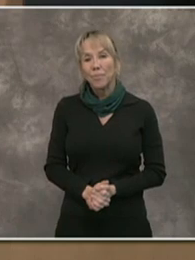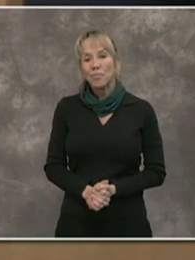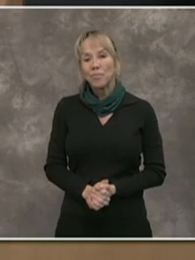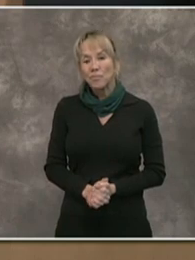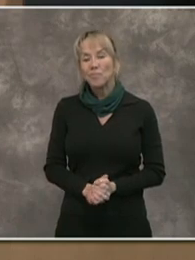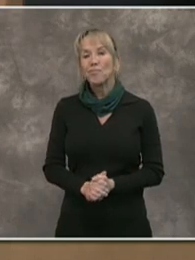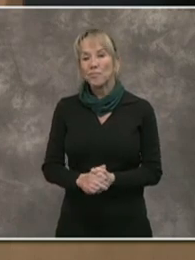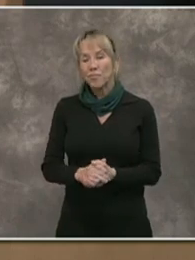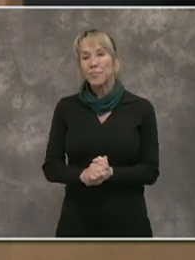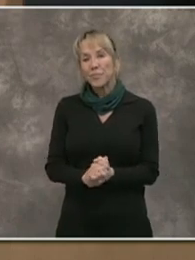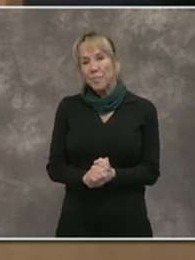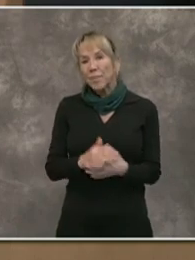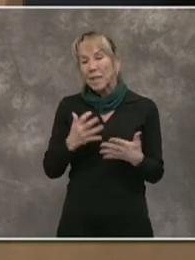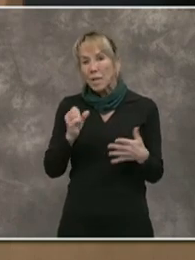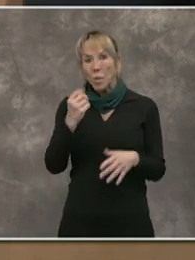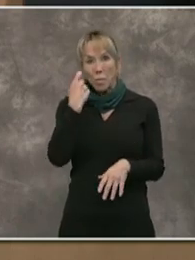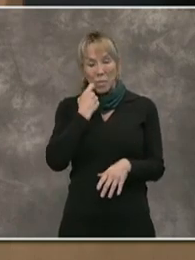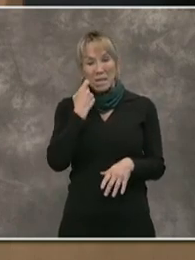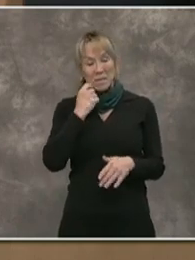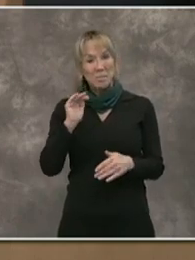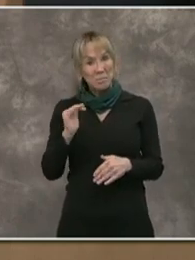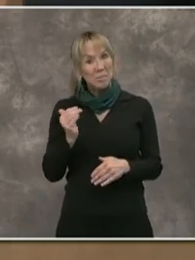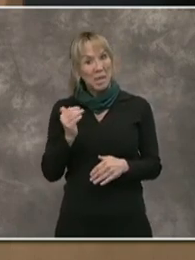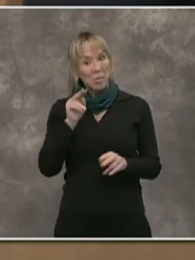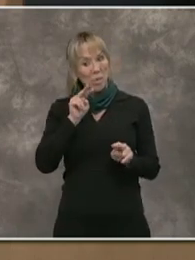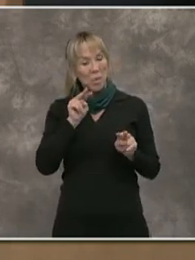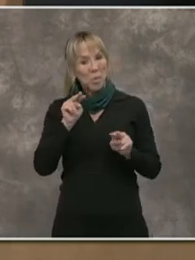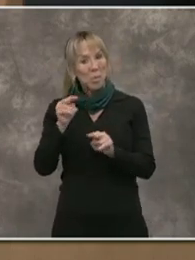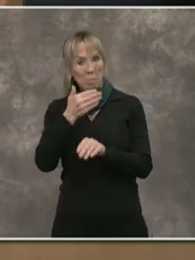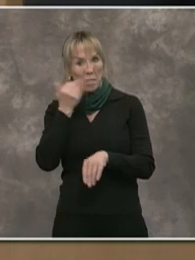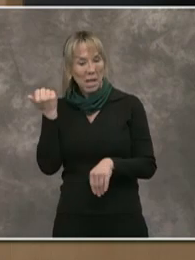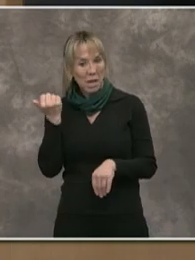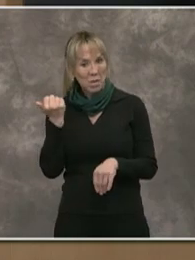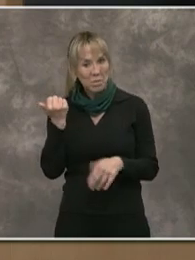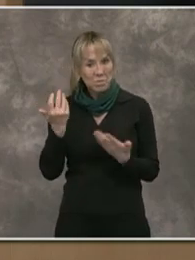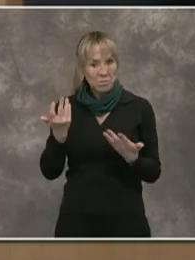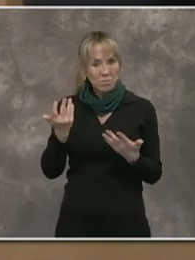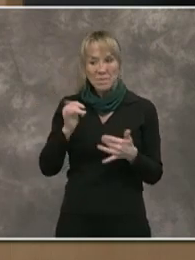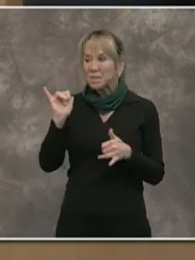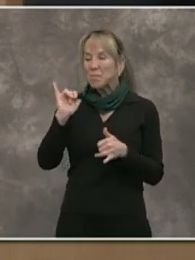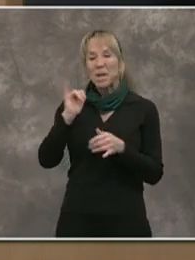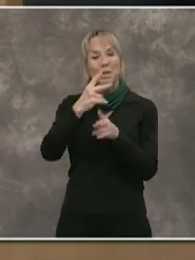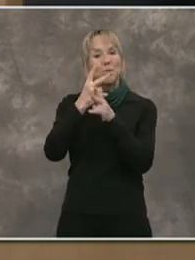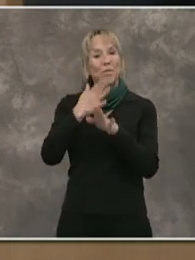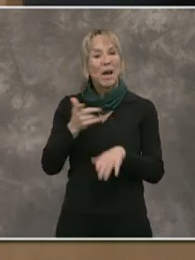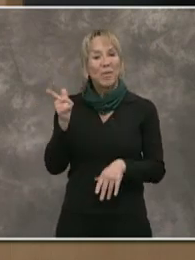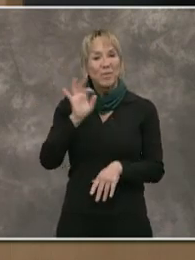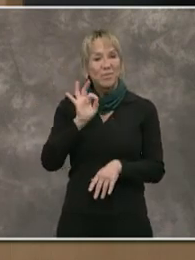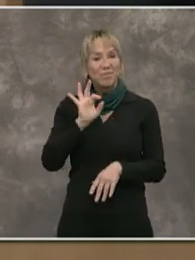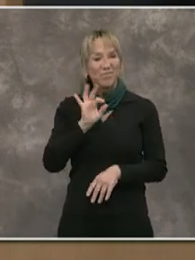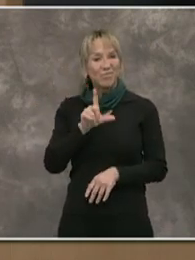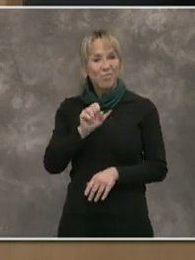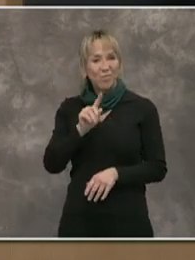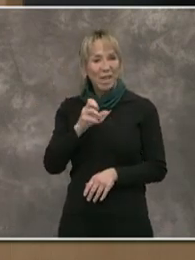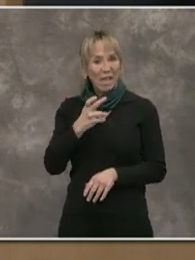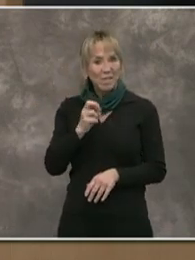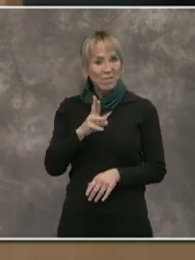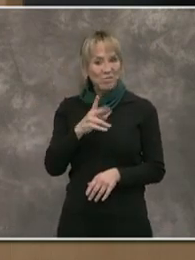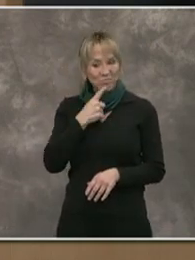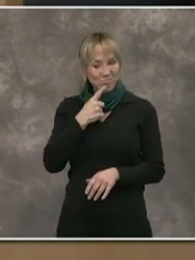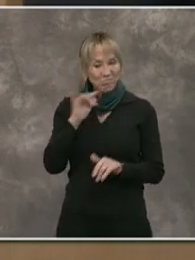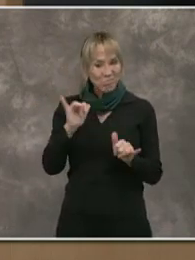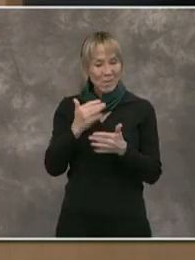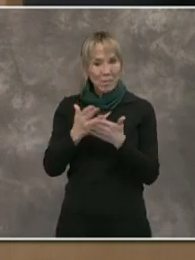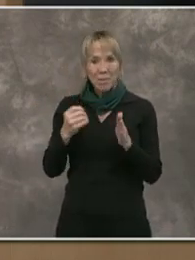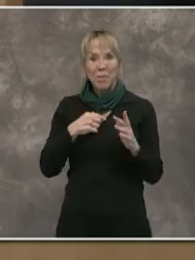have looked better recently here in San Diego, as Supervisor Fletcher said. And we hope we